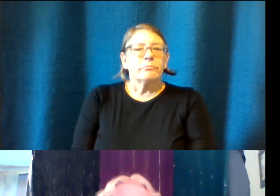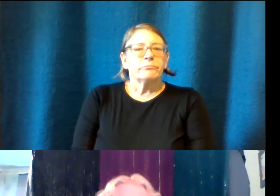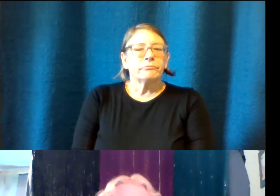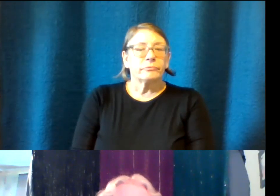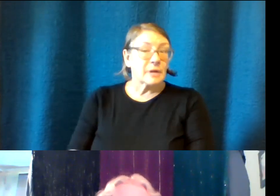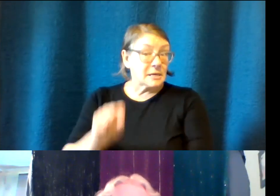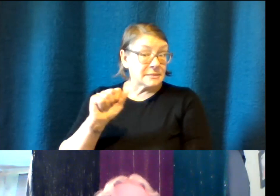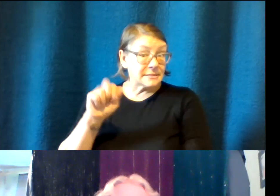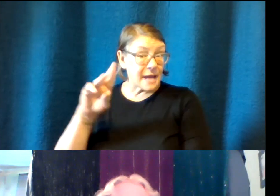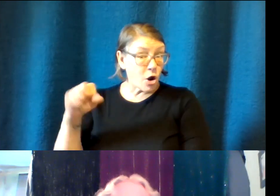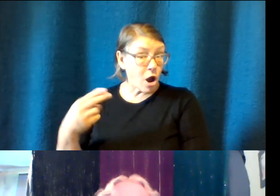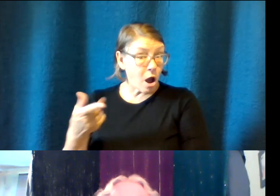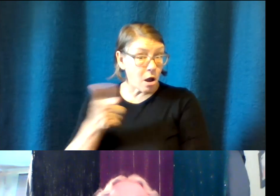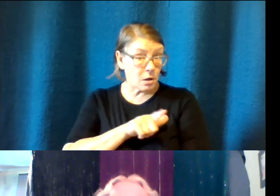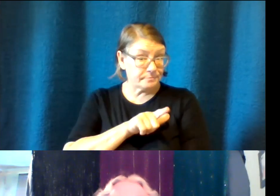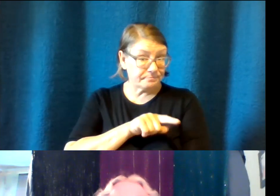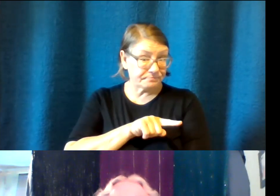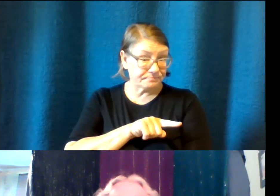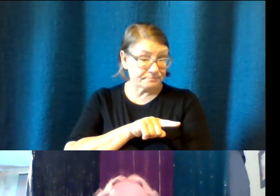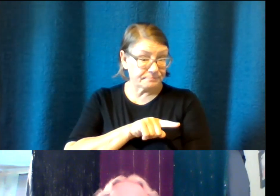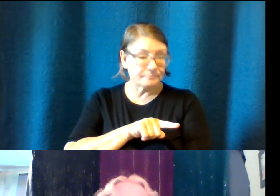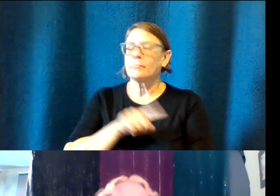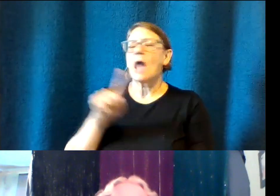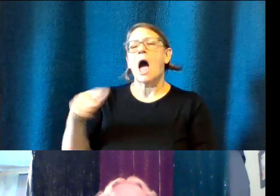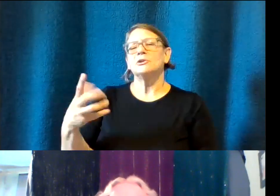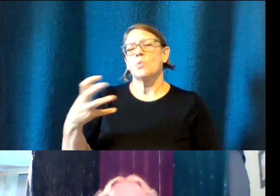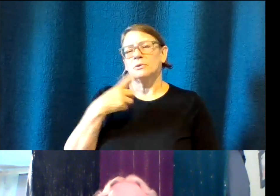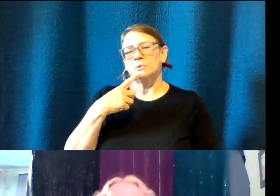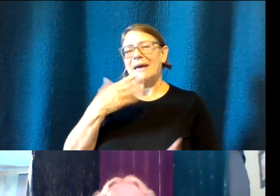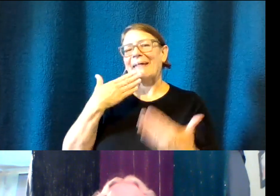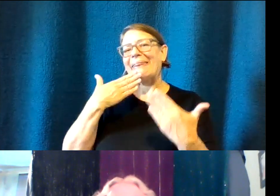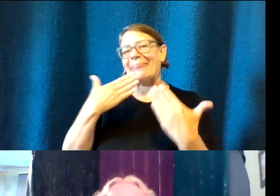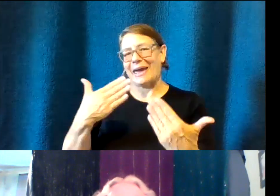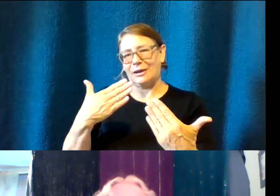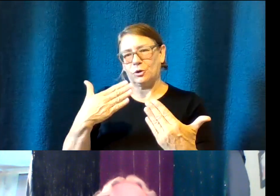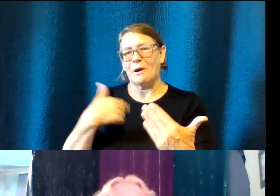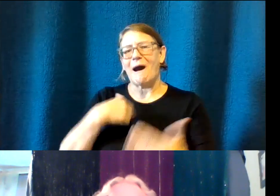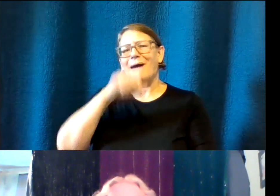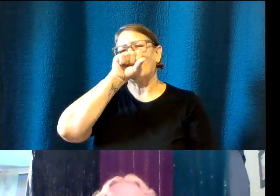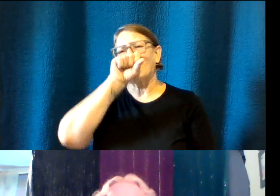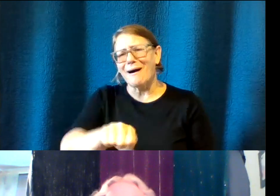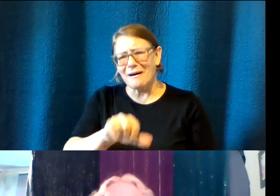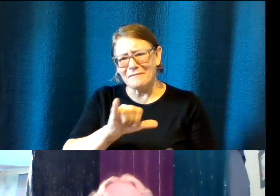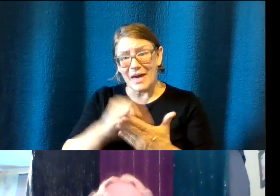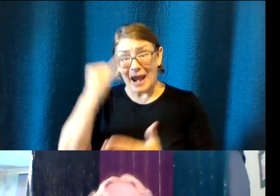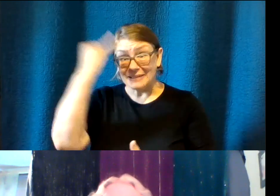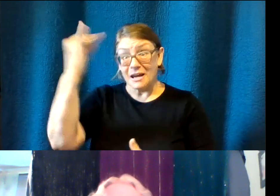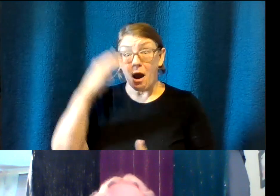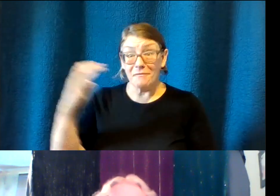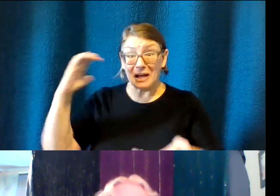Sarah, you had something you want to add? Oh, I was just gonna say, thank you. I love that idea, the